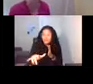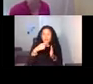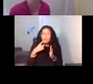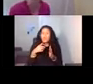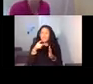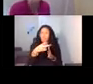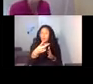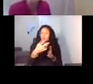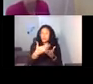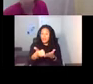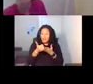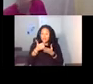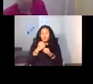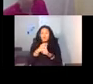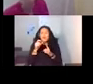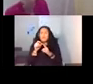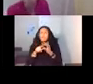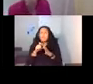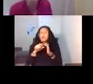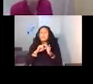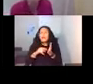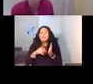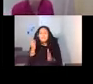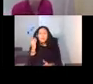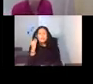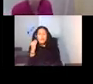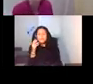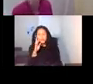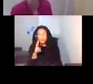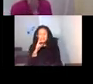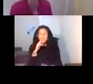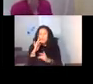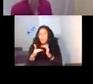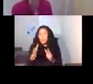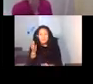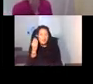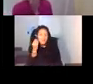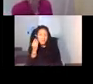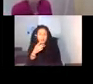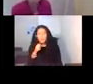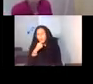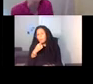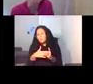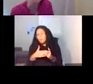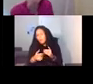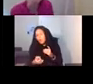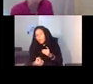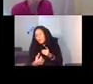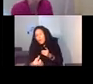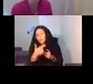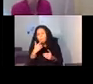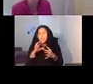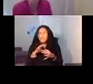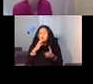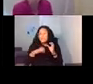podcast which you can still hear on the website. There'll be lots more podcasts coming up in the next few months too about some of the scientists we haven't